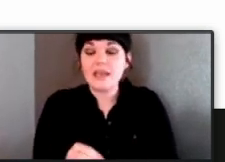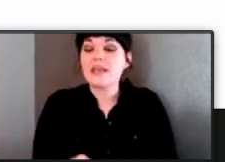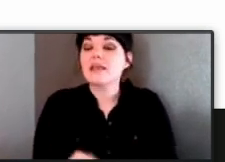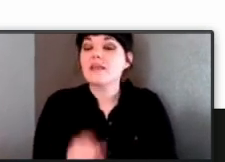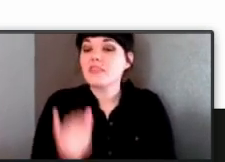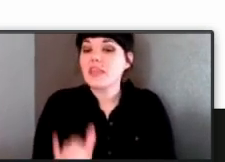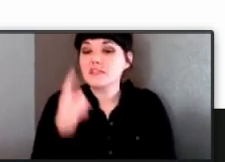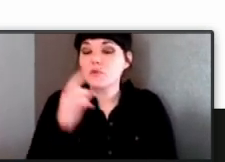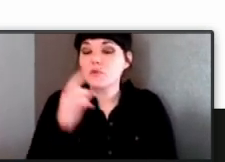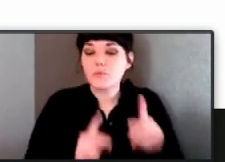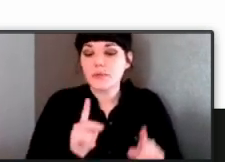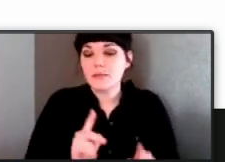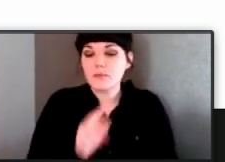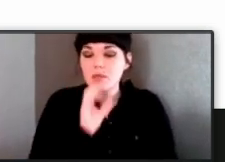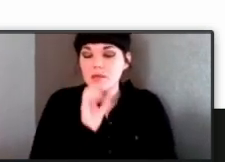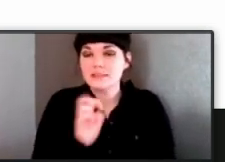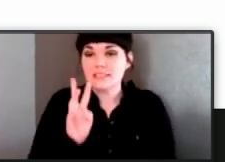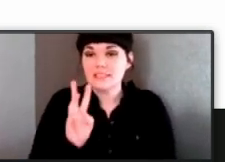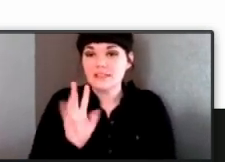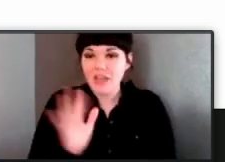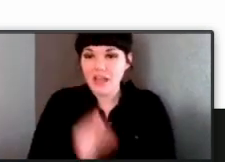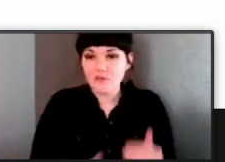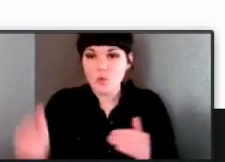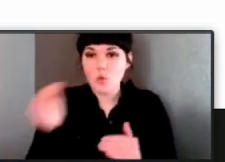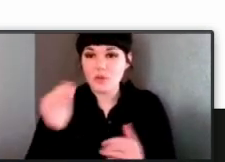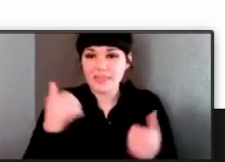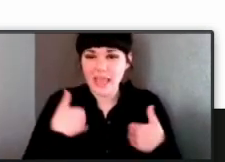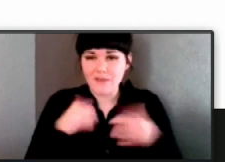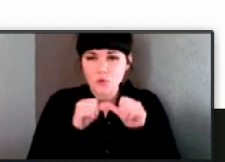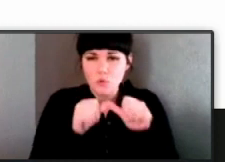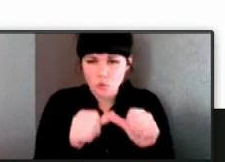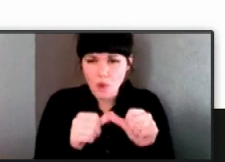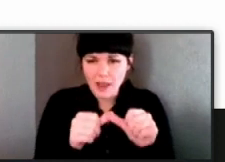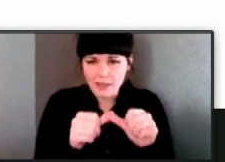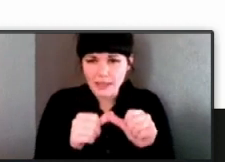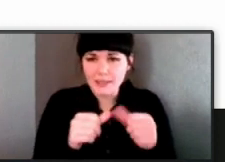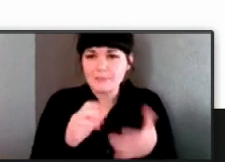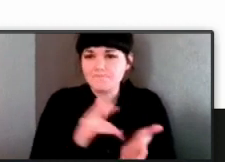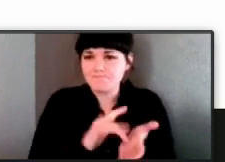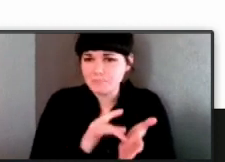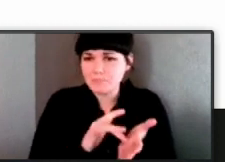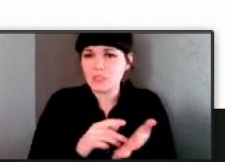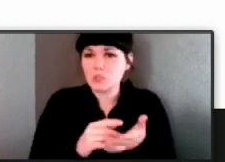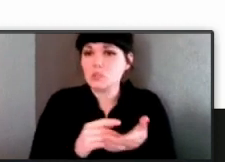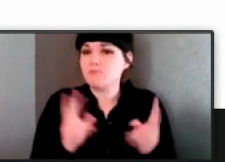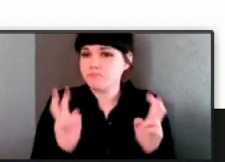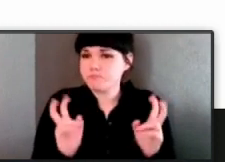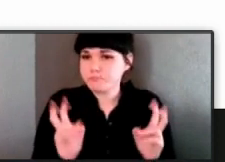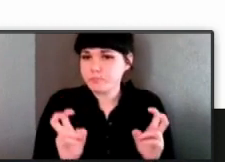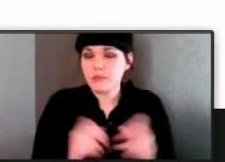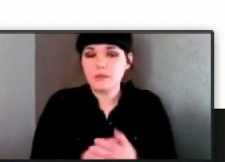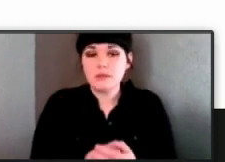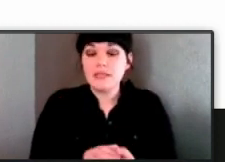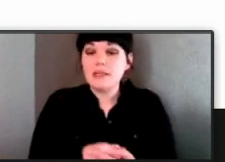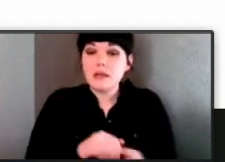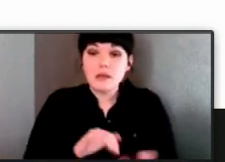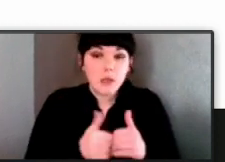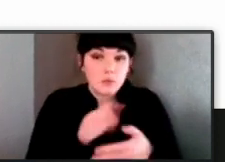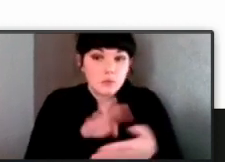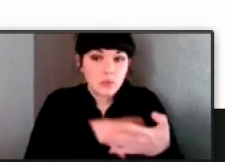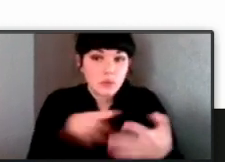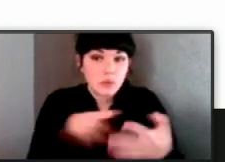conditions. And these are going to be taking place on Saturday. So to make the appointment, you just call the same number as I mentioned before,